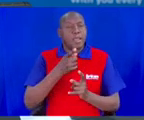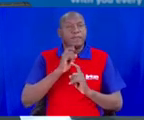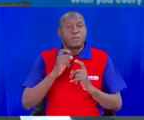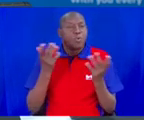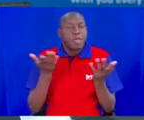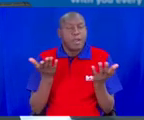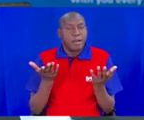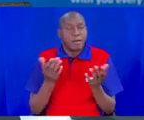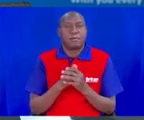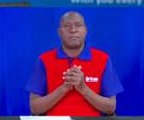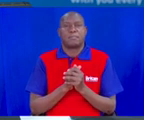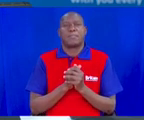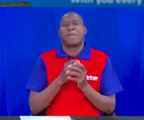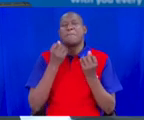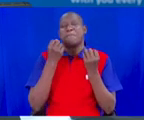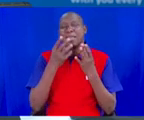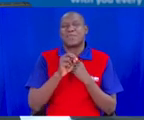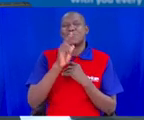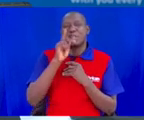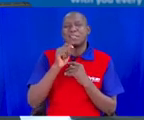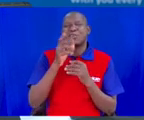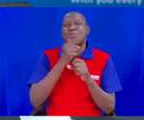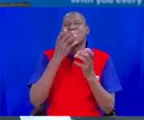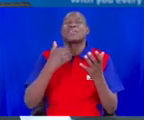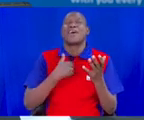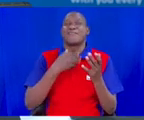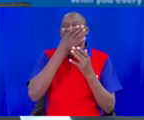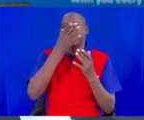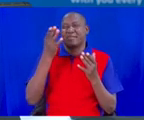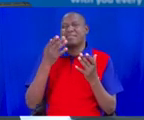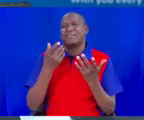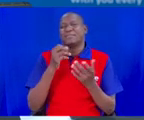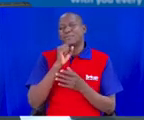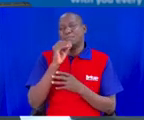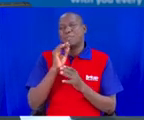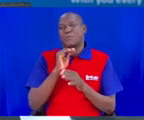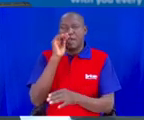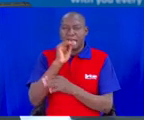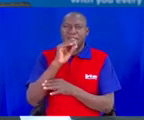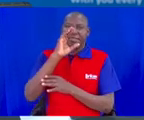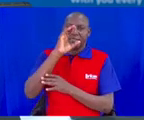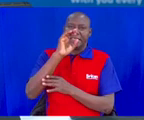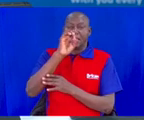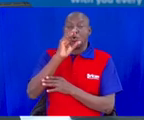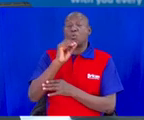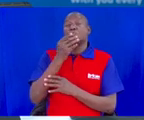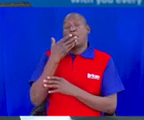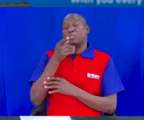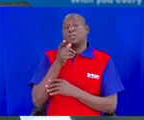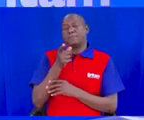it's a question that many unit holders have. So I'll ask the CEO to answer that